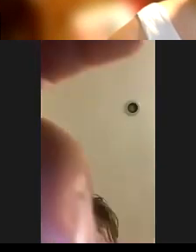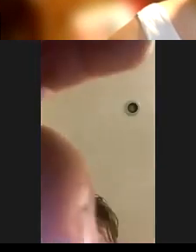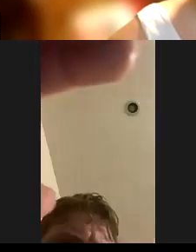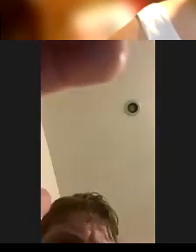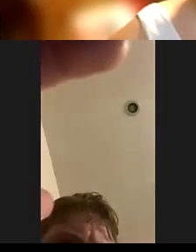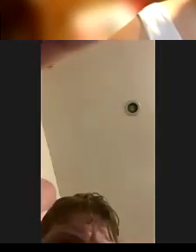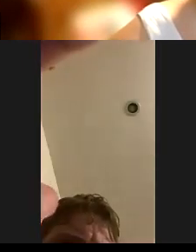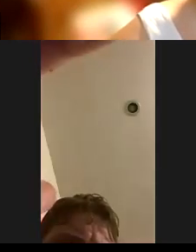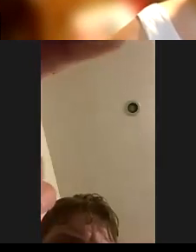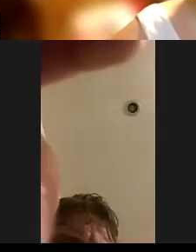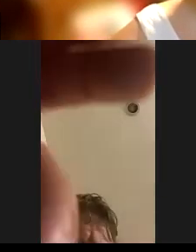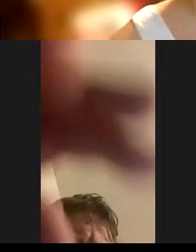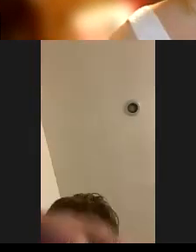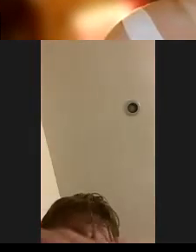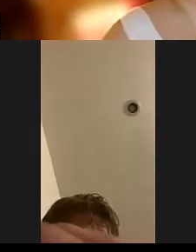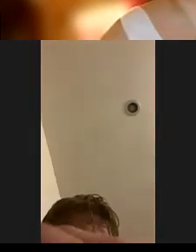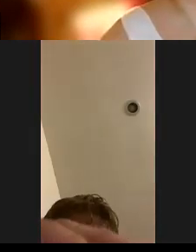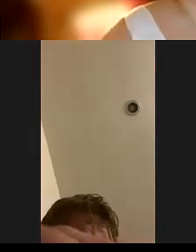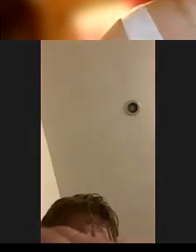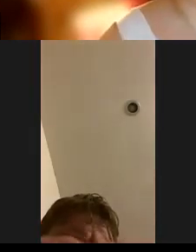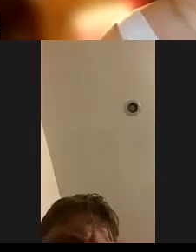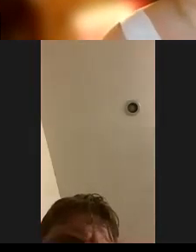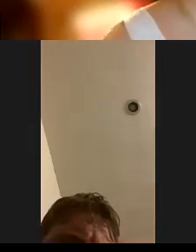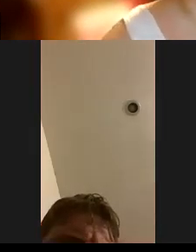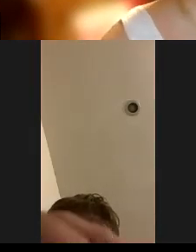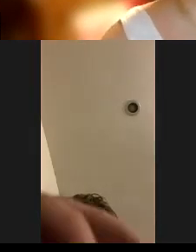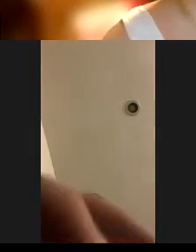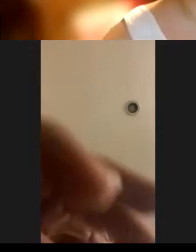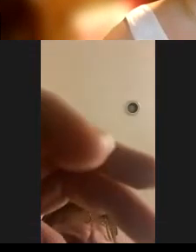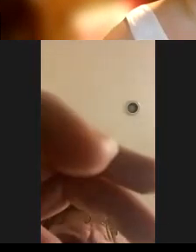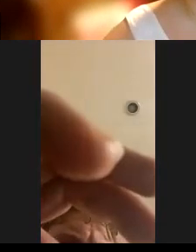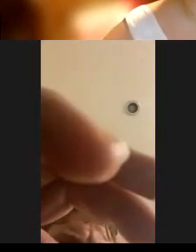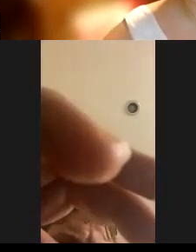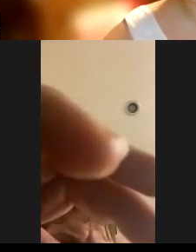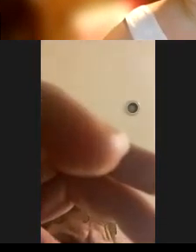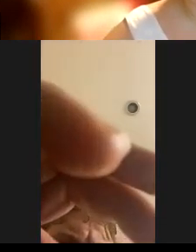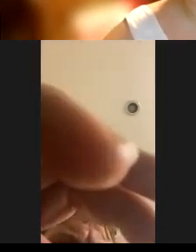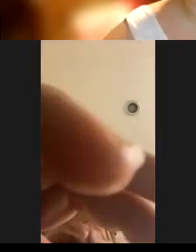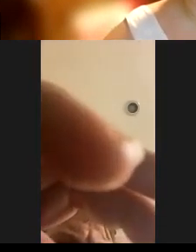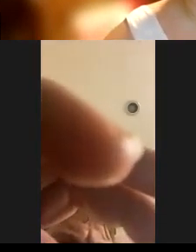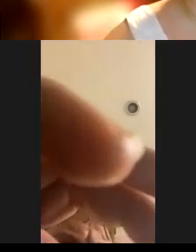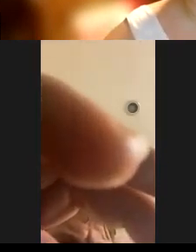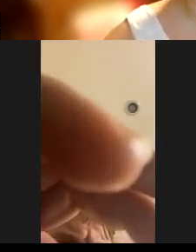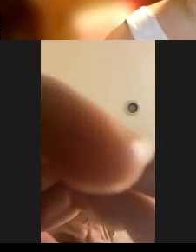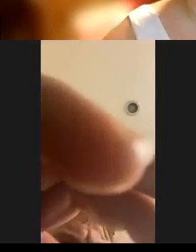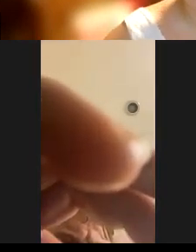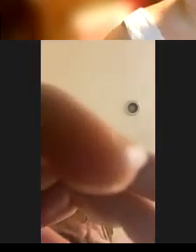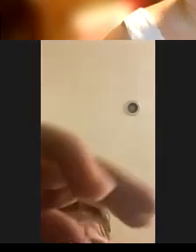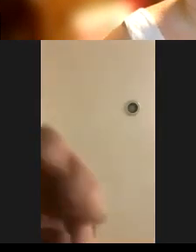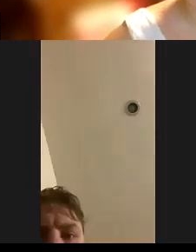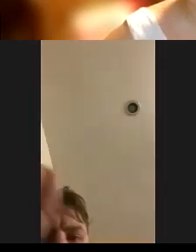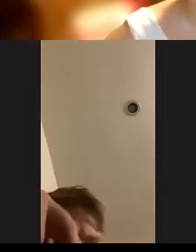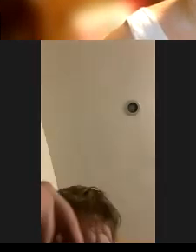language to each other. So like I didn't realize I was disabled until I went to